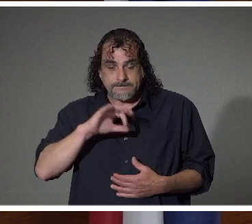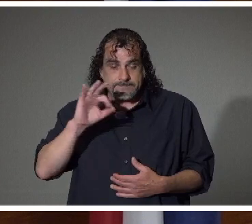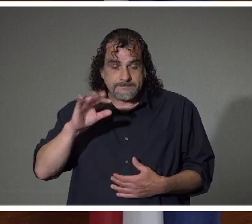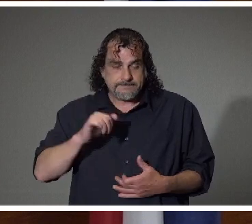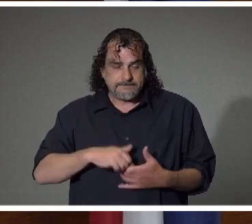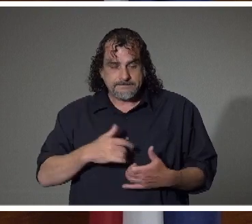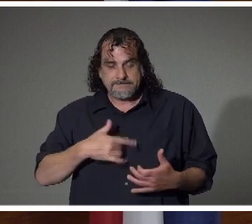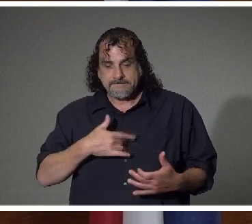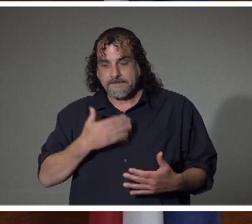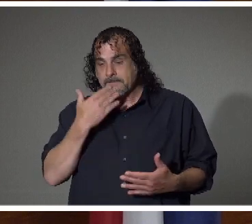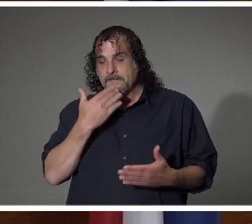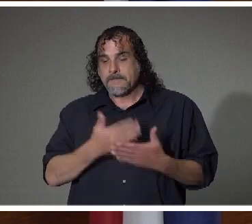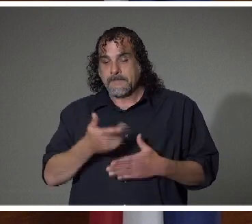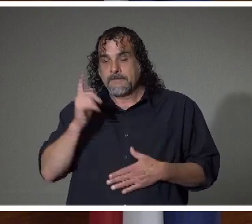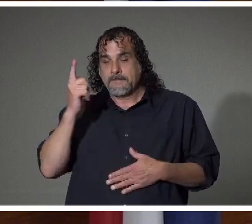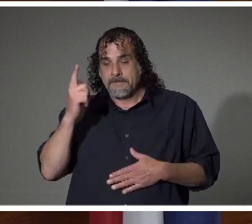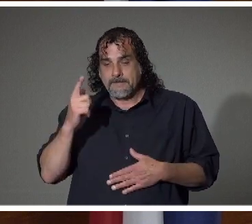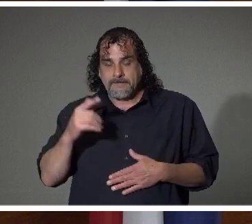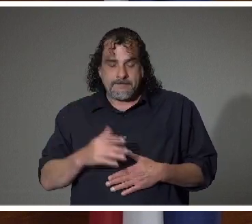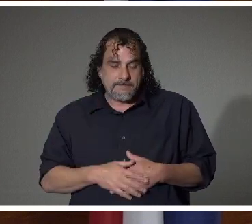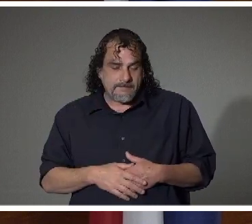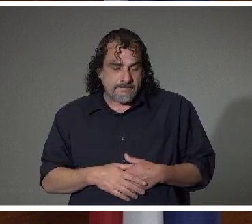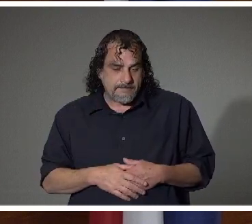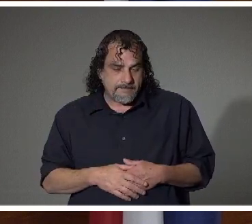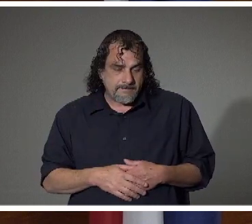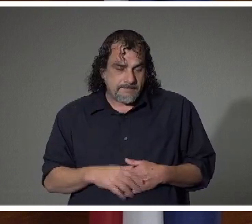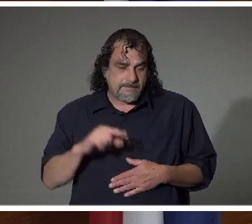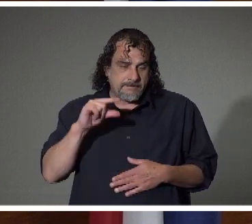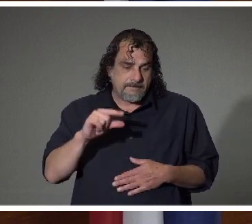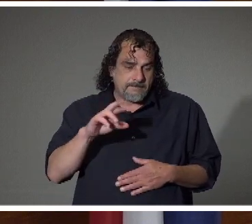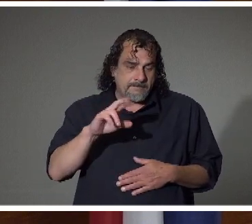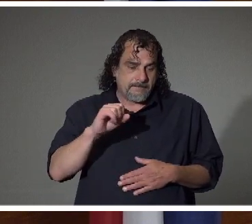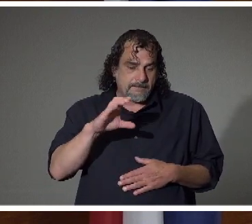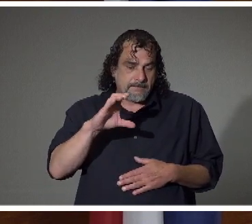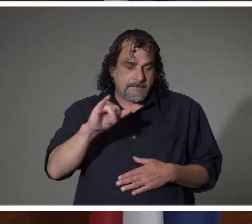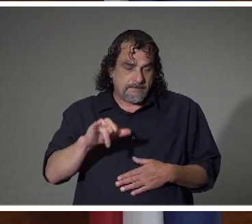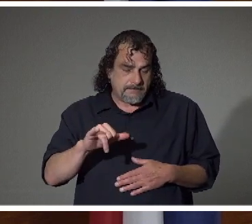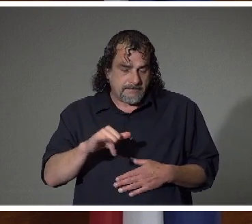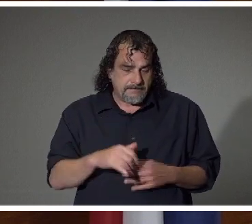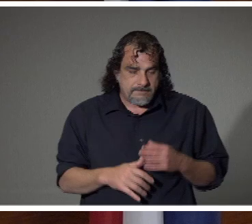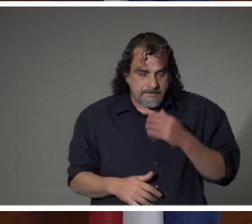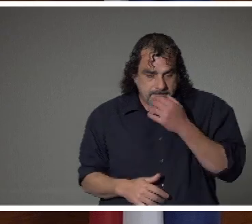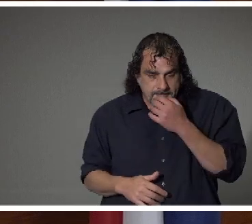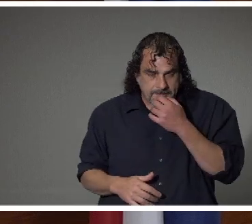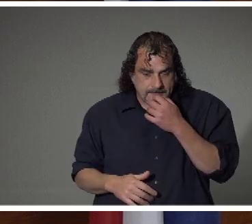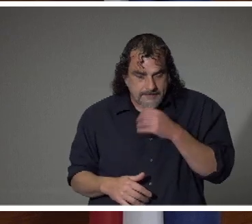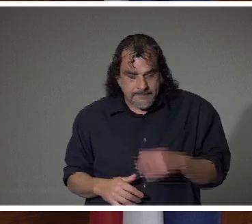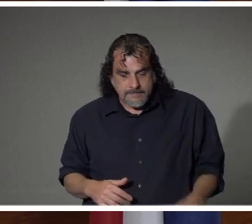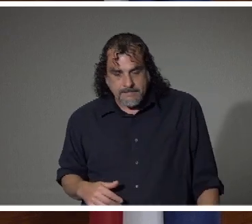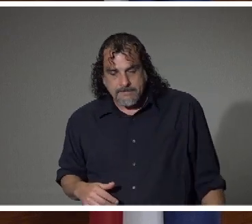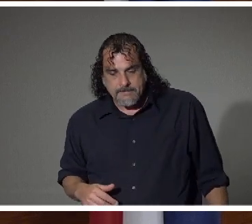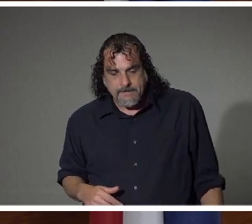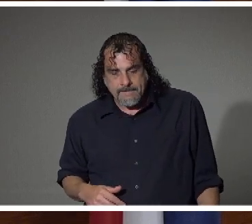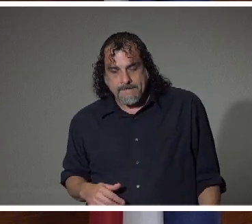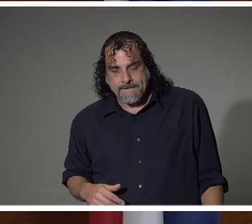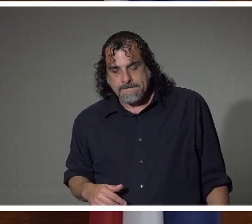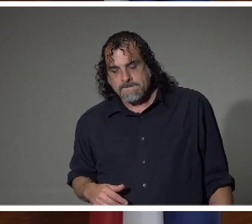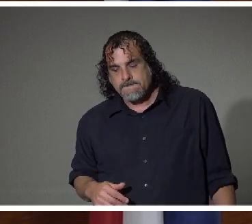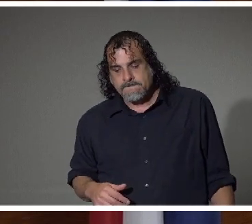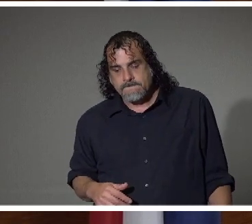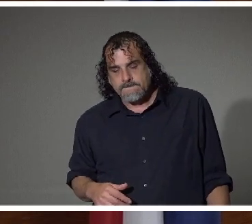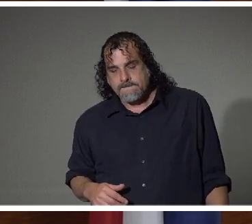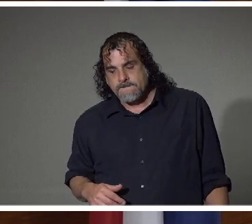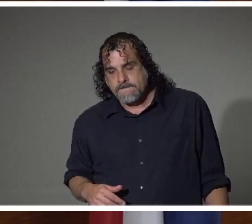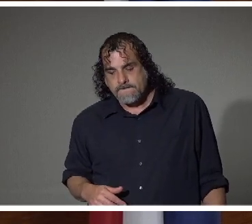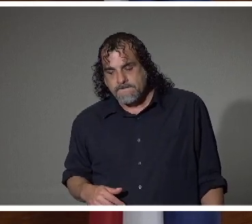spunky. Happy birthday, Miss James. Happy birthday to Gracie Galt, who's turning 13. She plays the flute in the South Jones High School